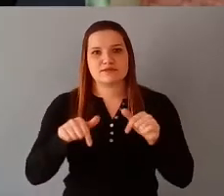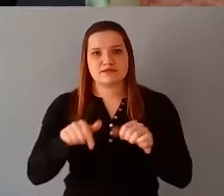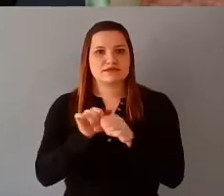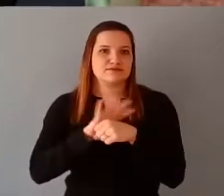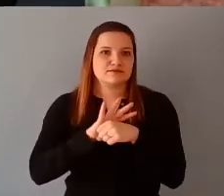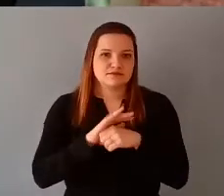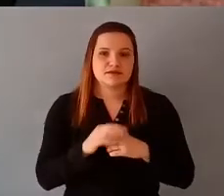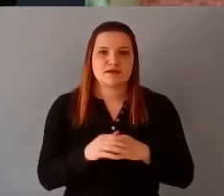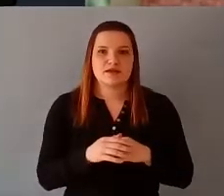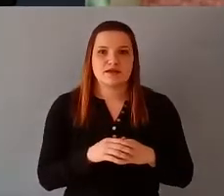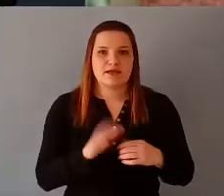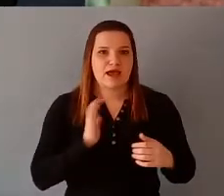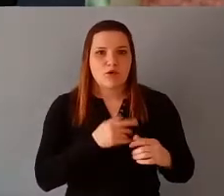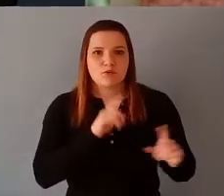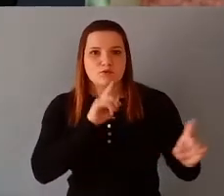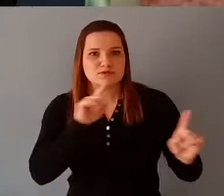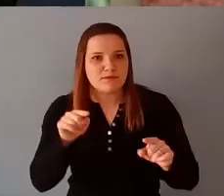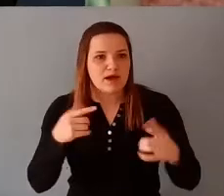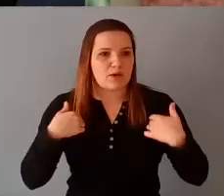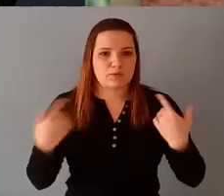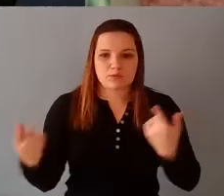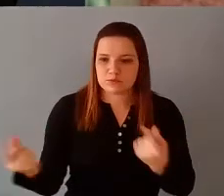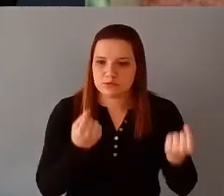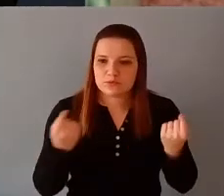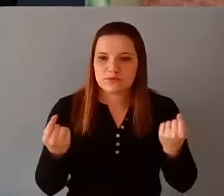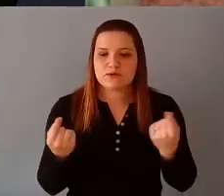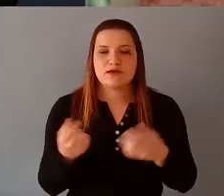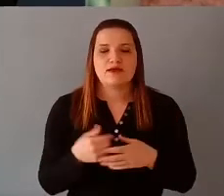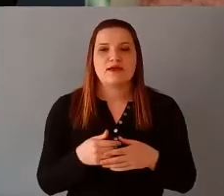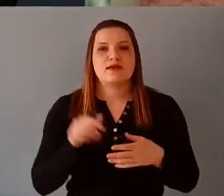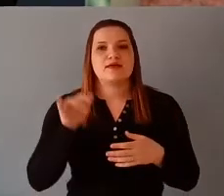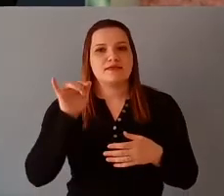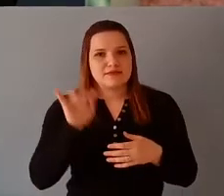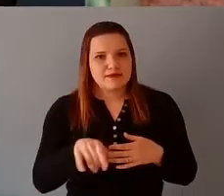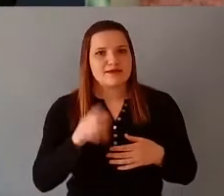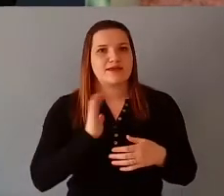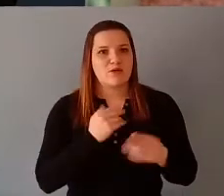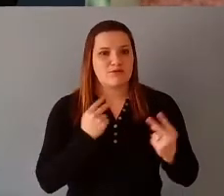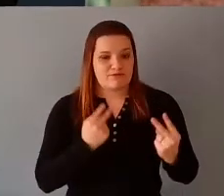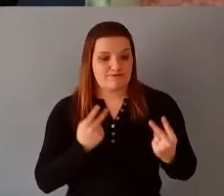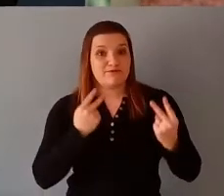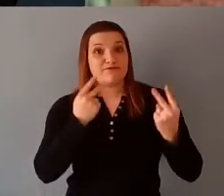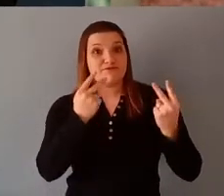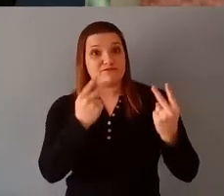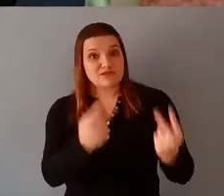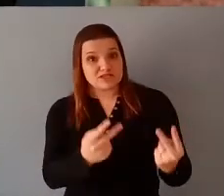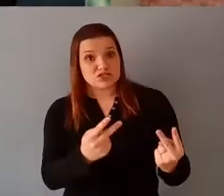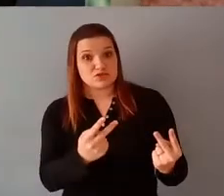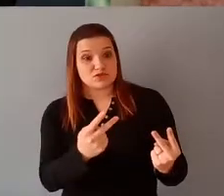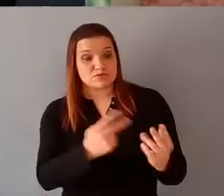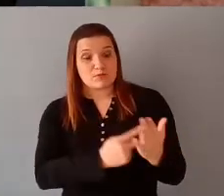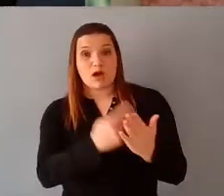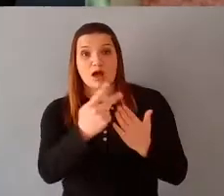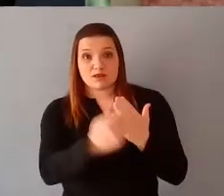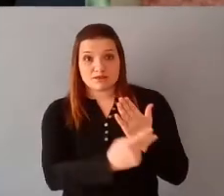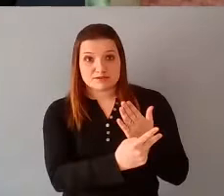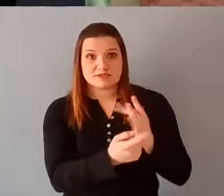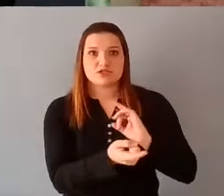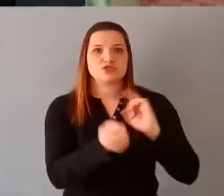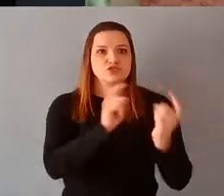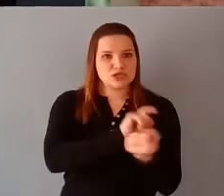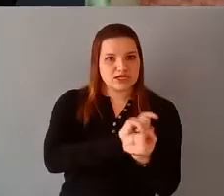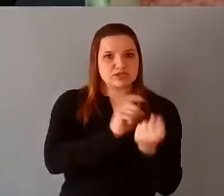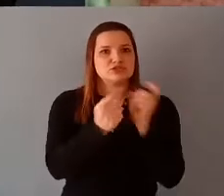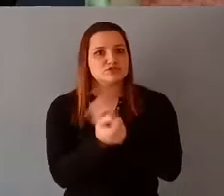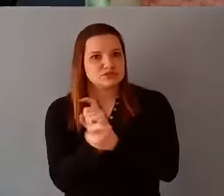our response to it. And that's definitely where our visitation policies and changes emanate